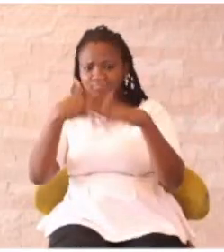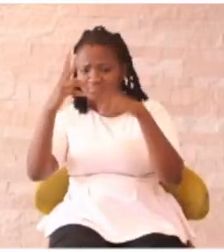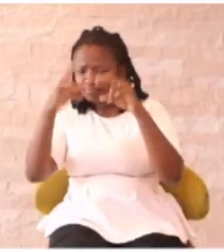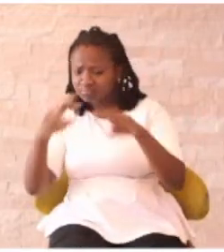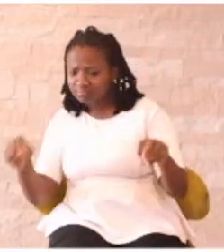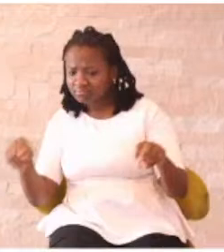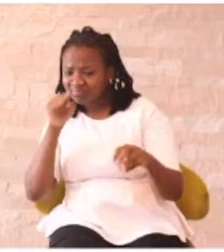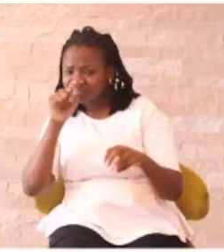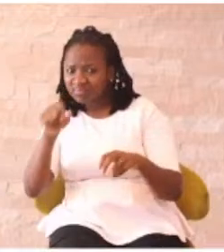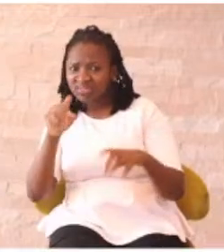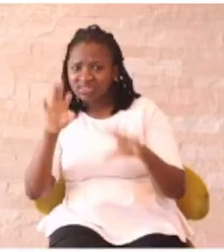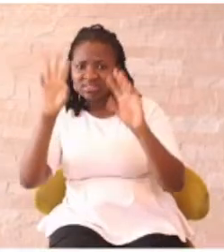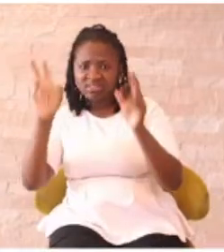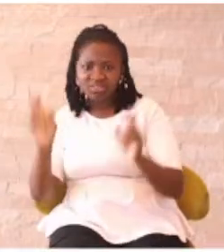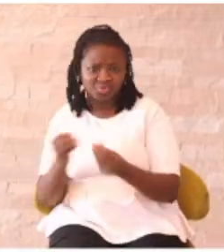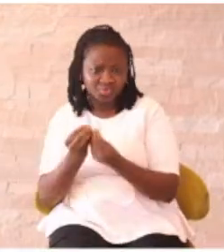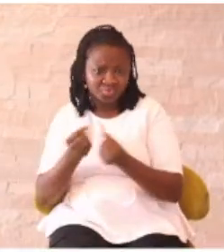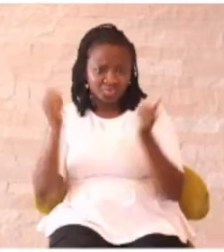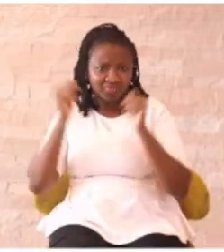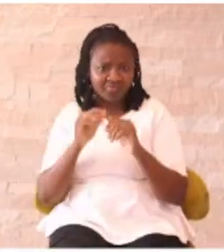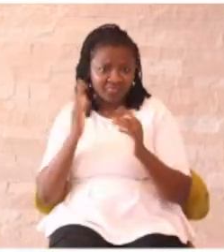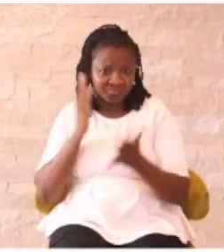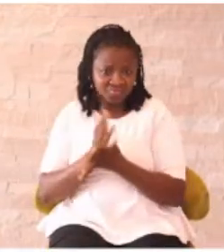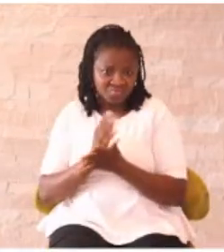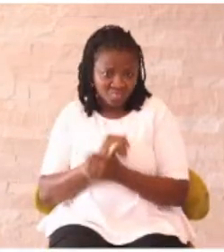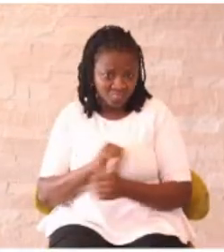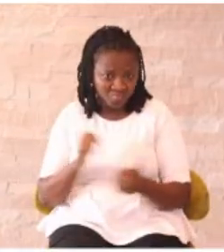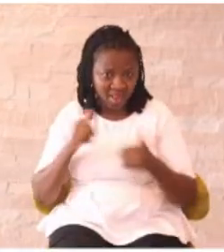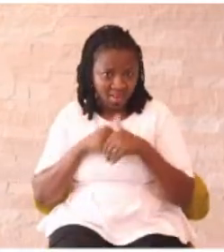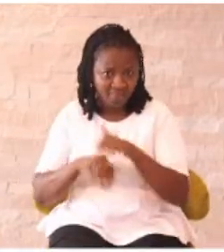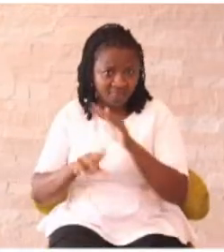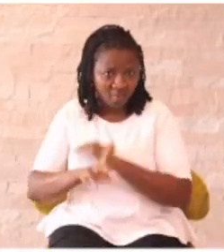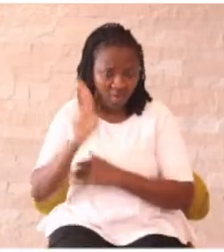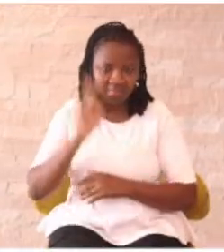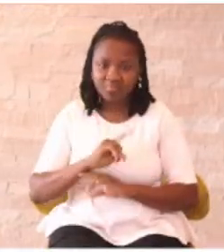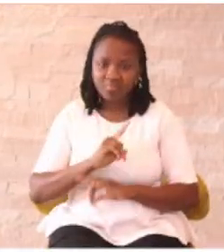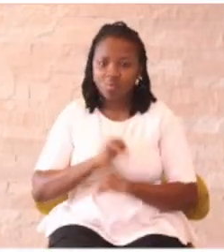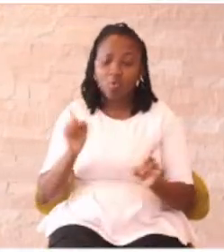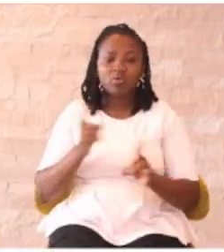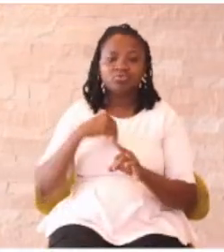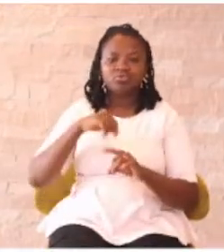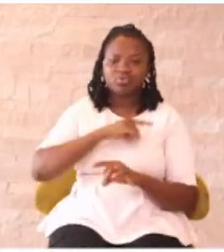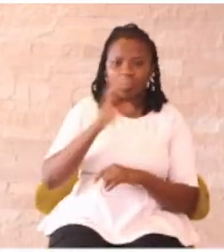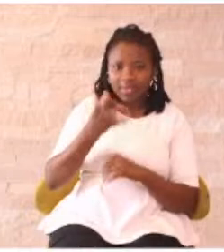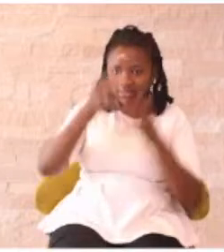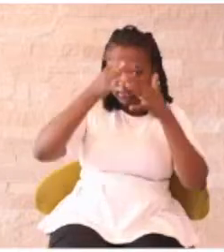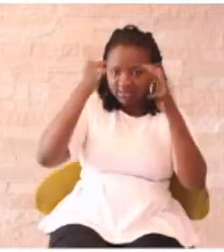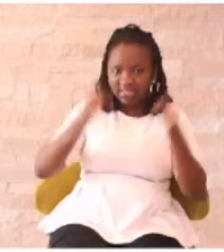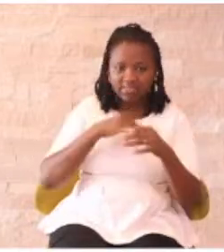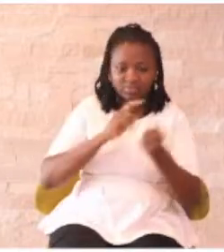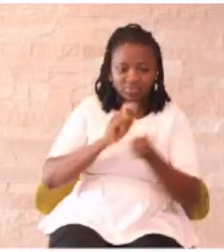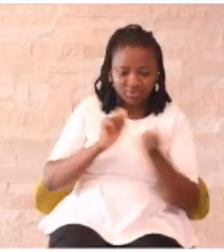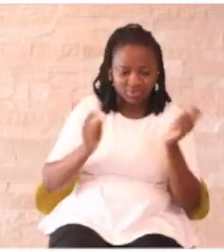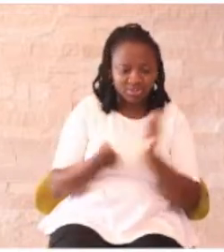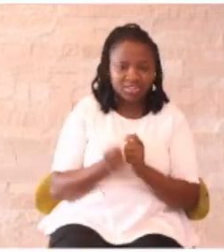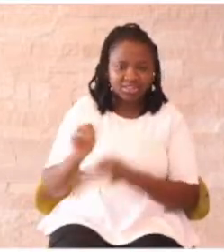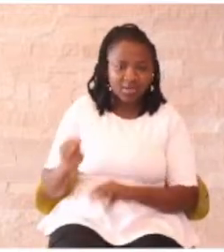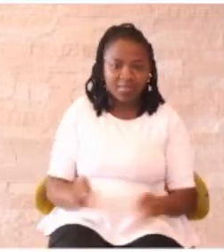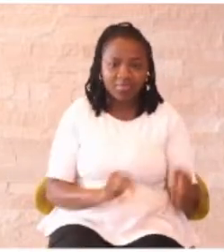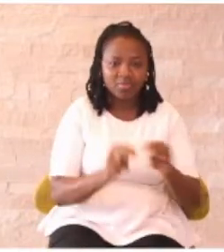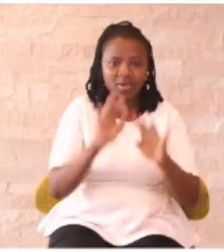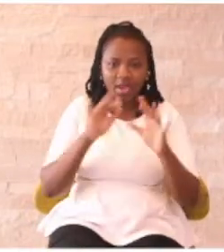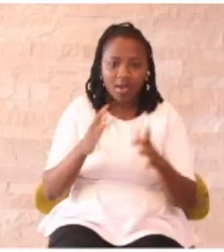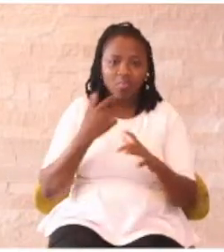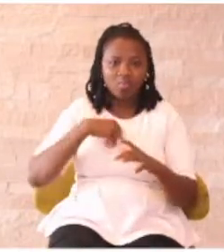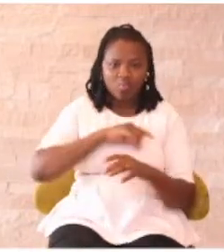not followed up well. So what we came up with as a change in methodology is that now our